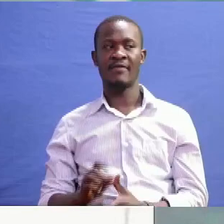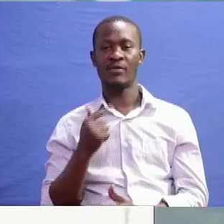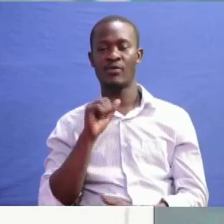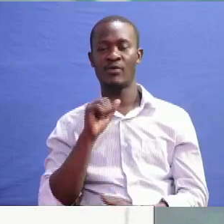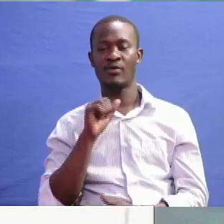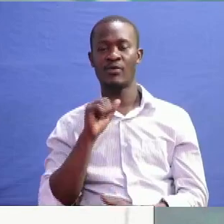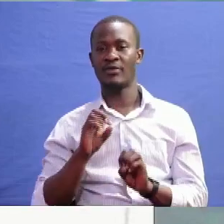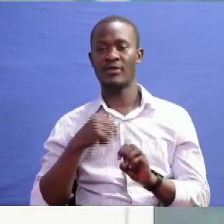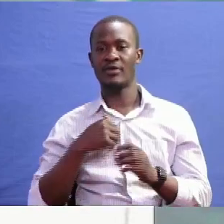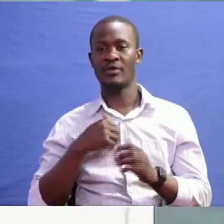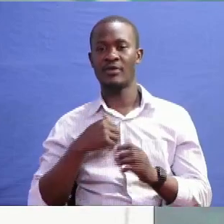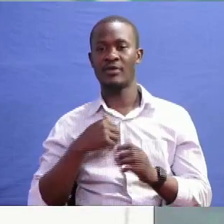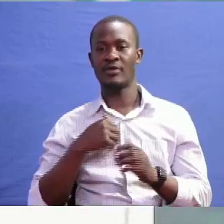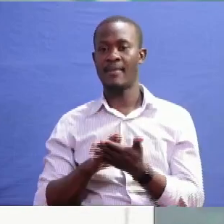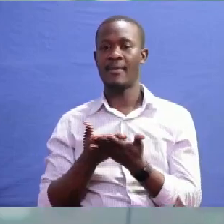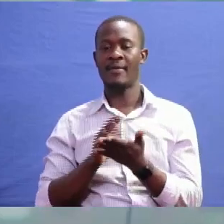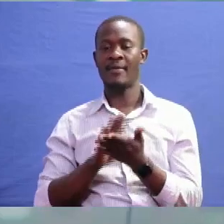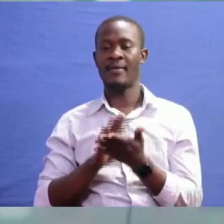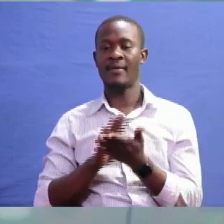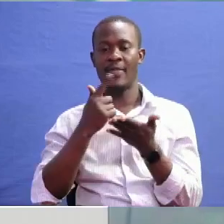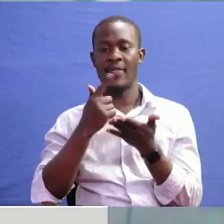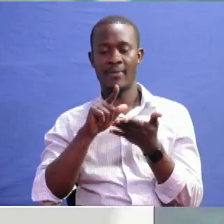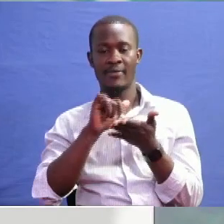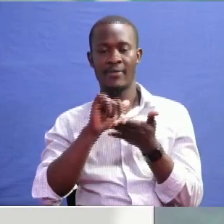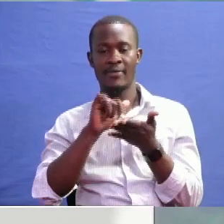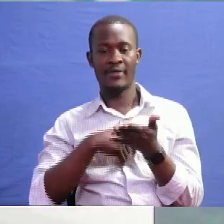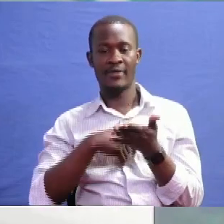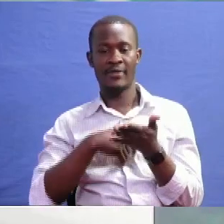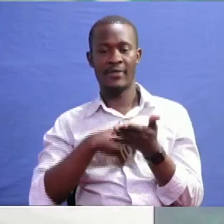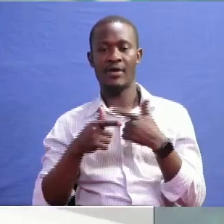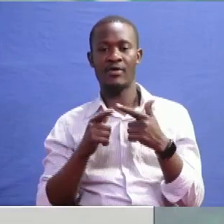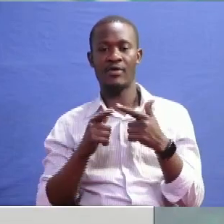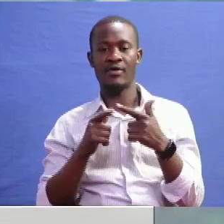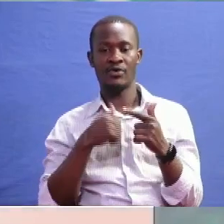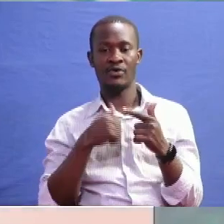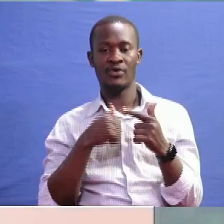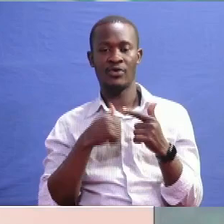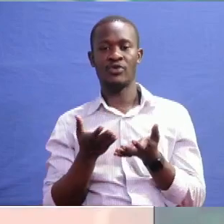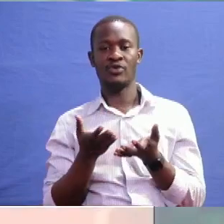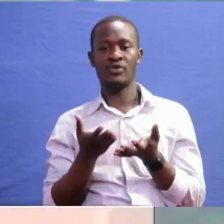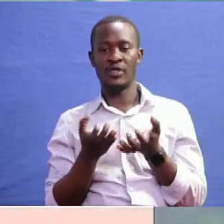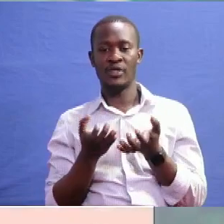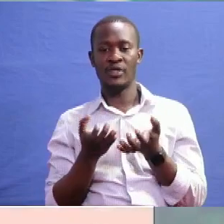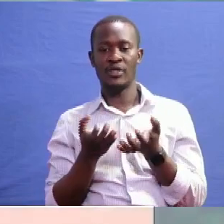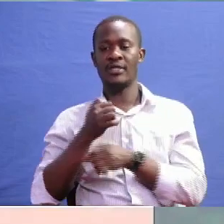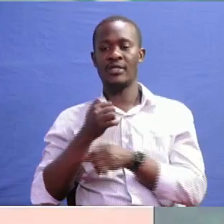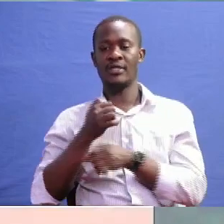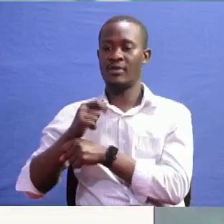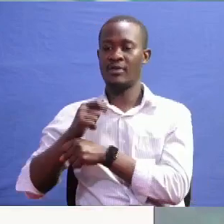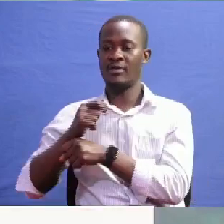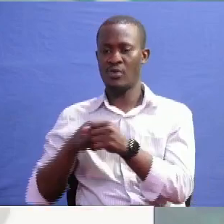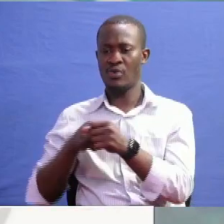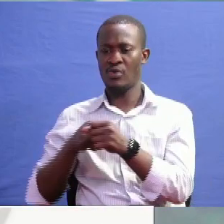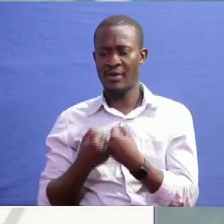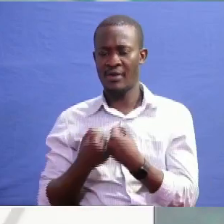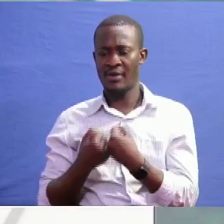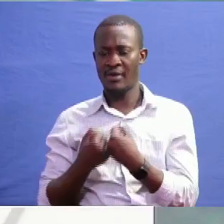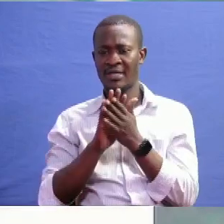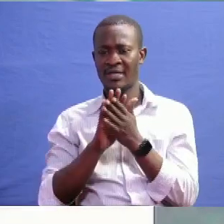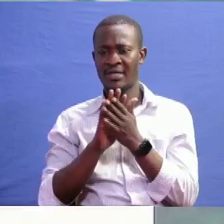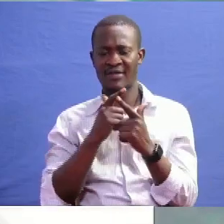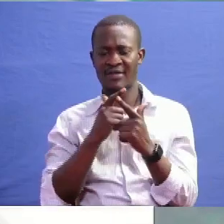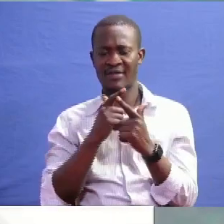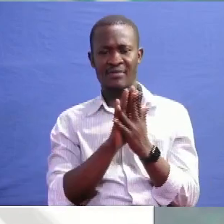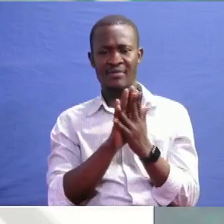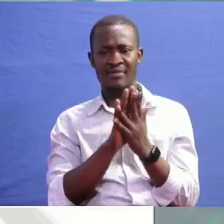long as they apply and they can prove that they are going to need support. But what is happening is the differentiation in terms